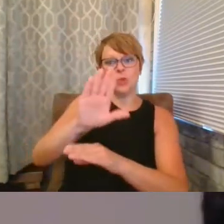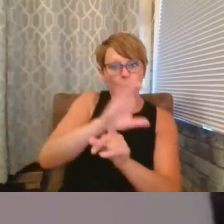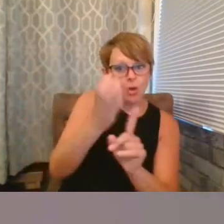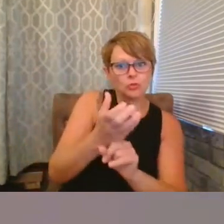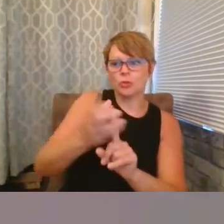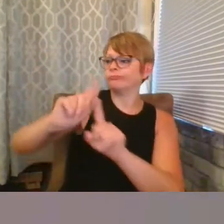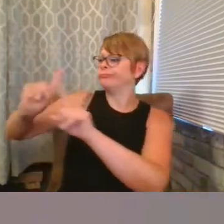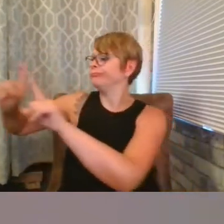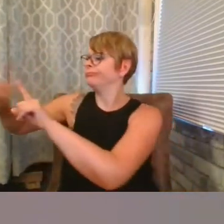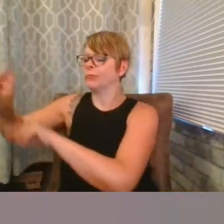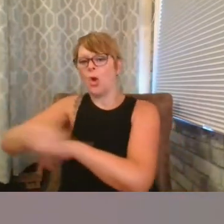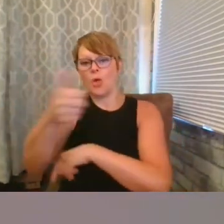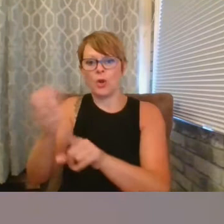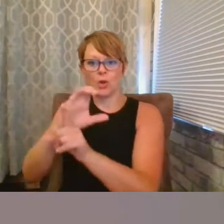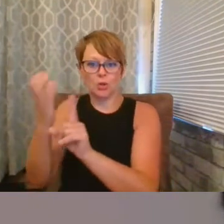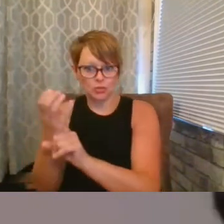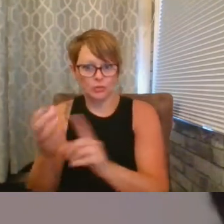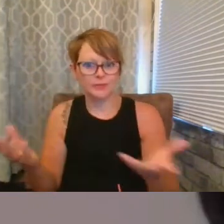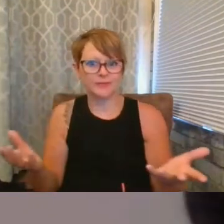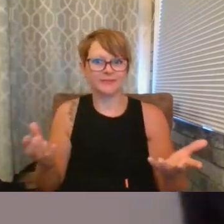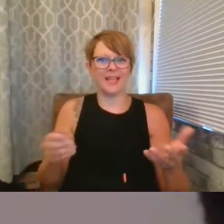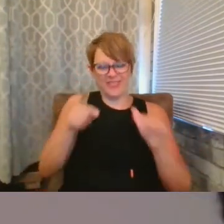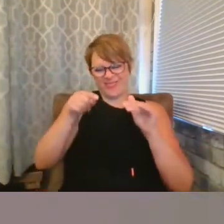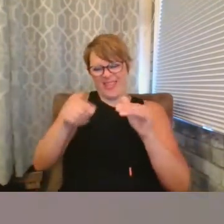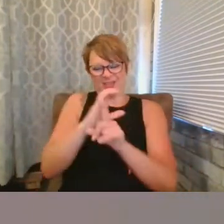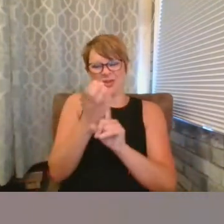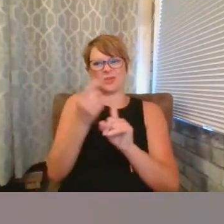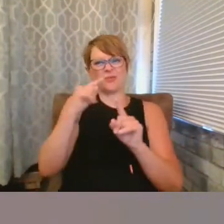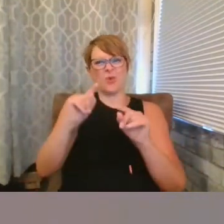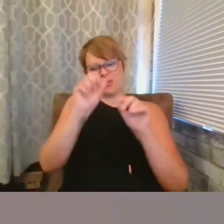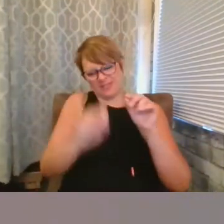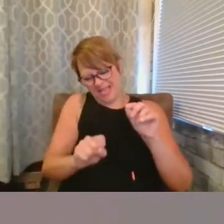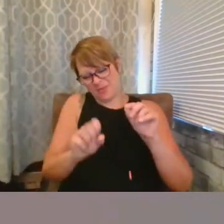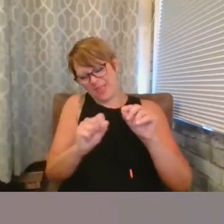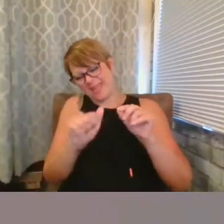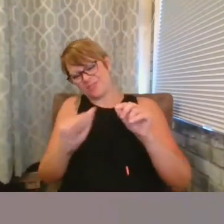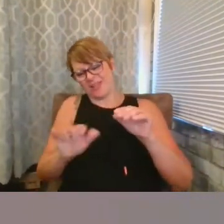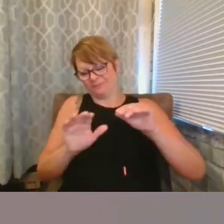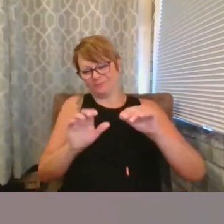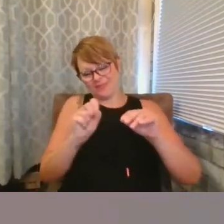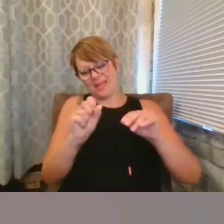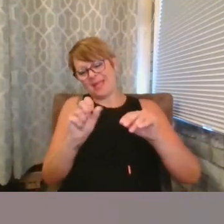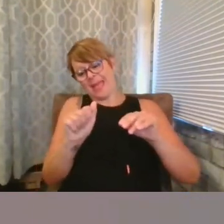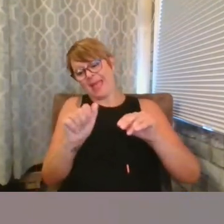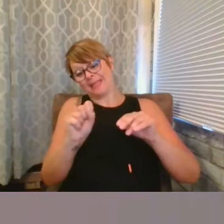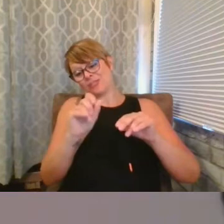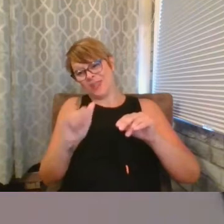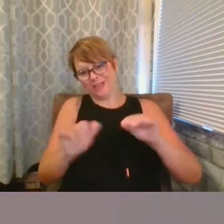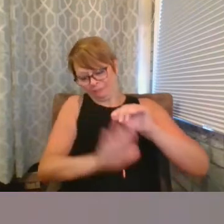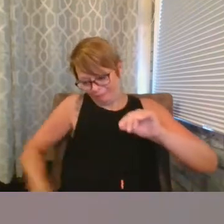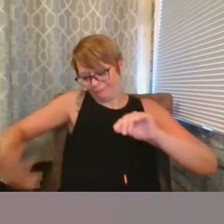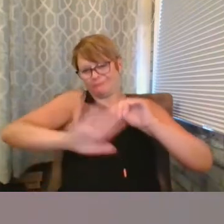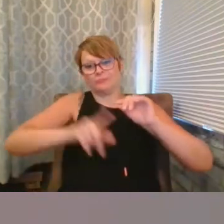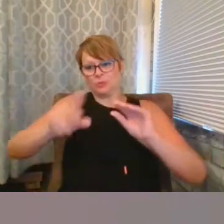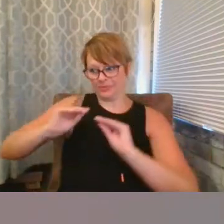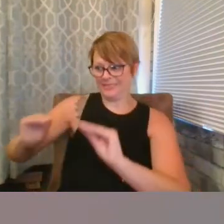say the subcontinental culture that we have out in South Asian land. So with these, your